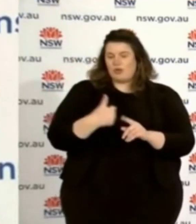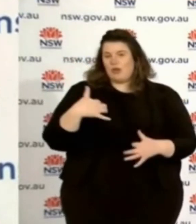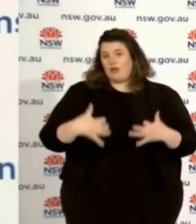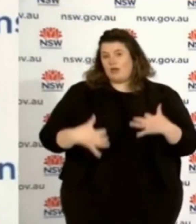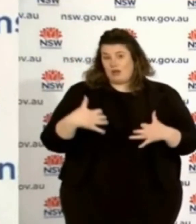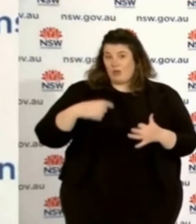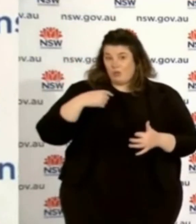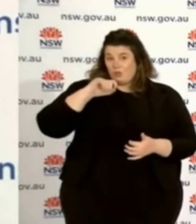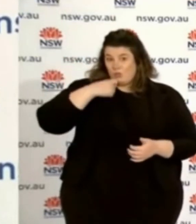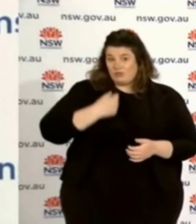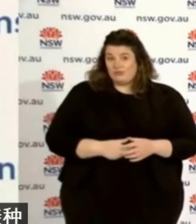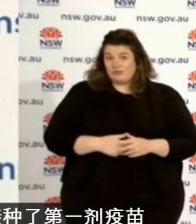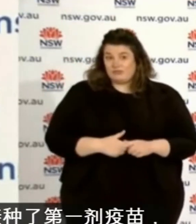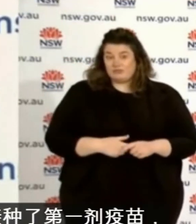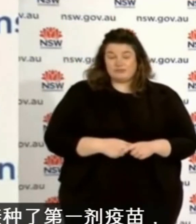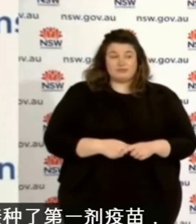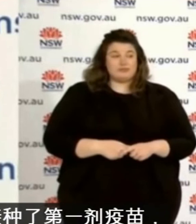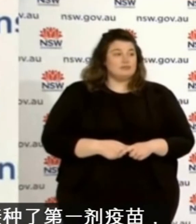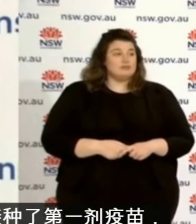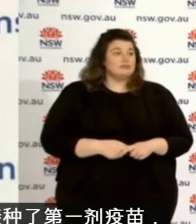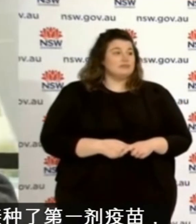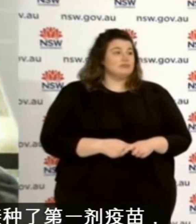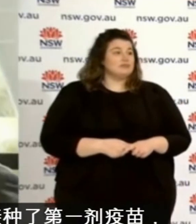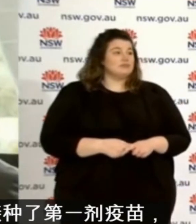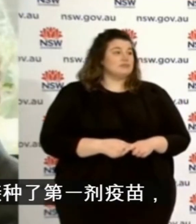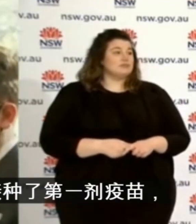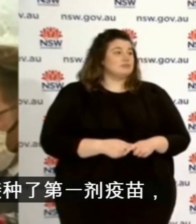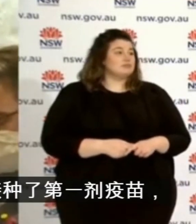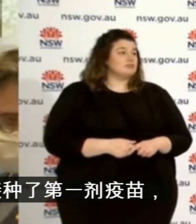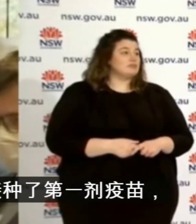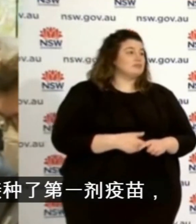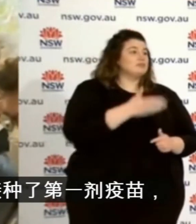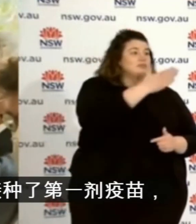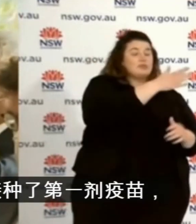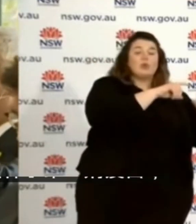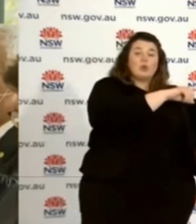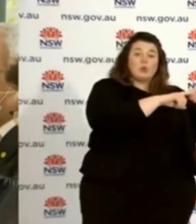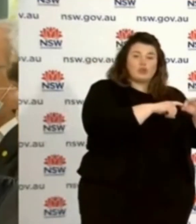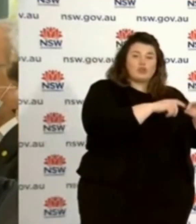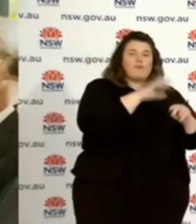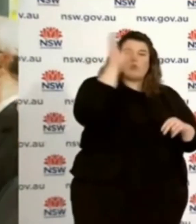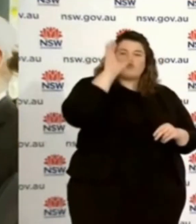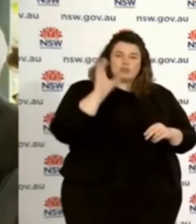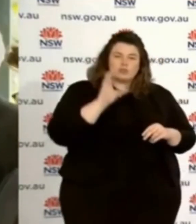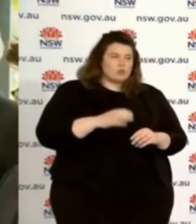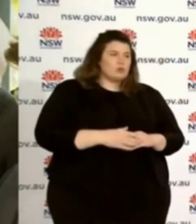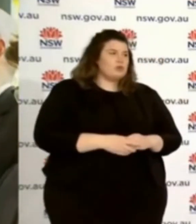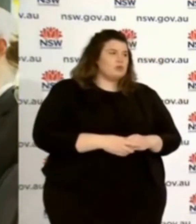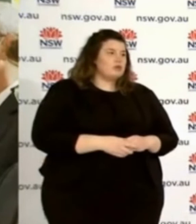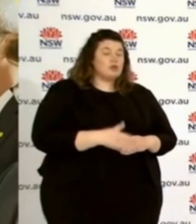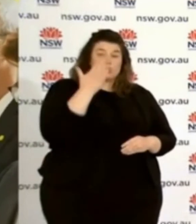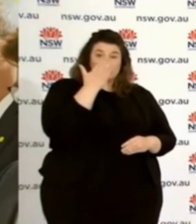Just a couple of days ago. Just confirm two things for the regions, or perhaps for the Deputy Premier. Can you confirm that schools will return